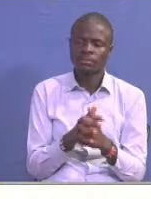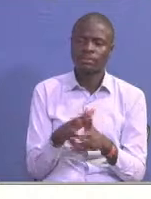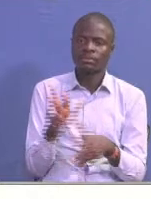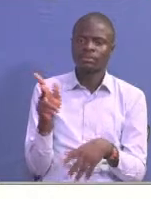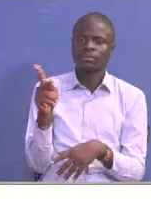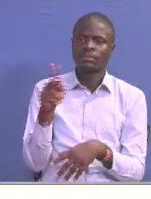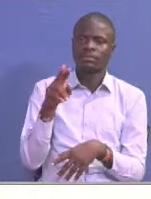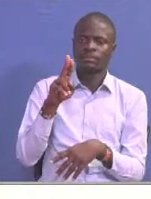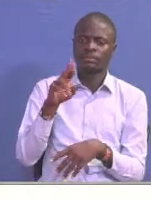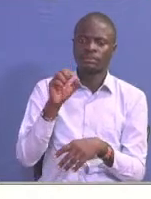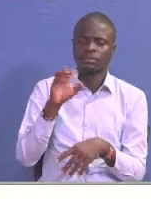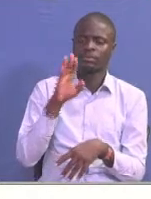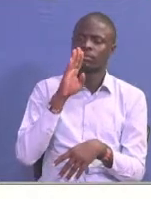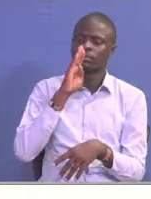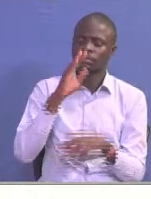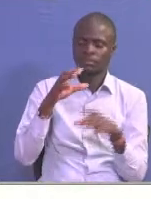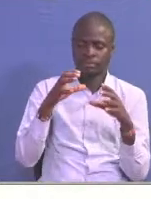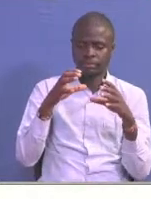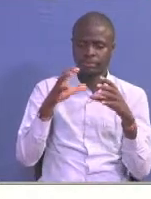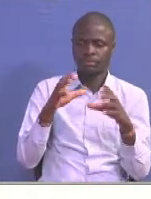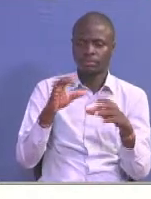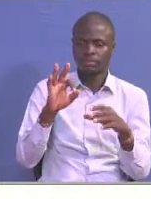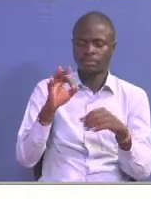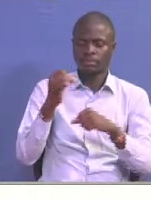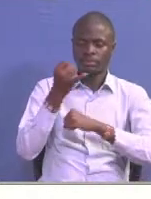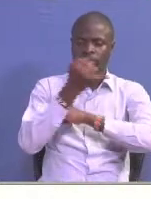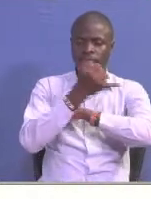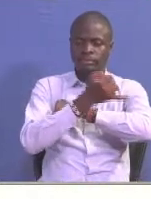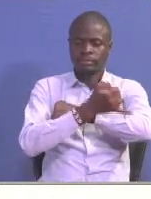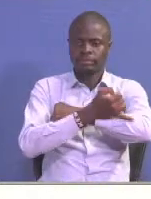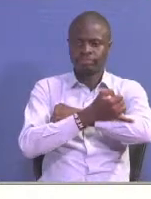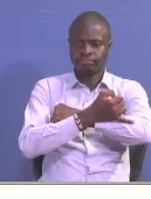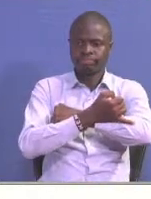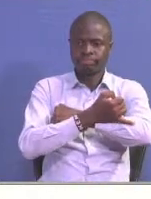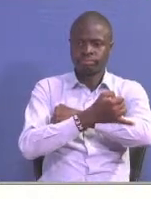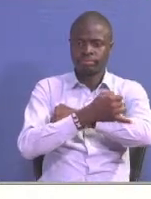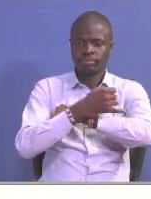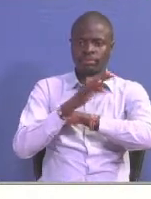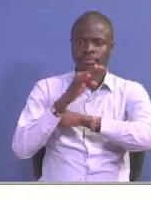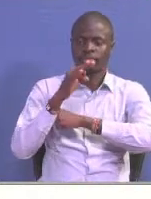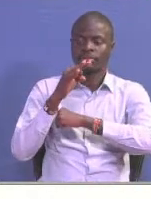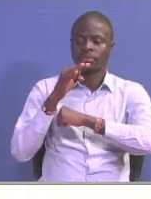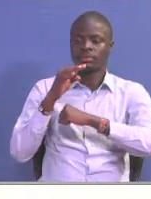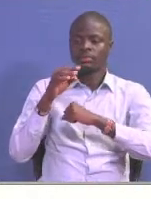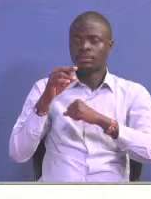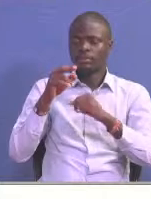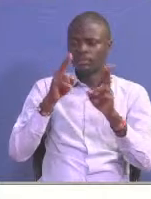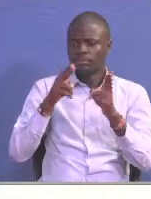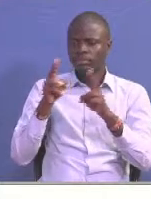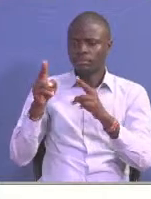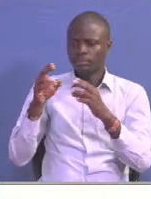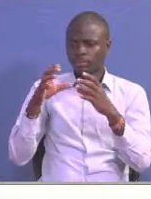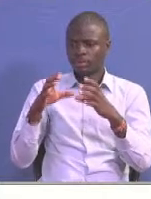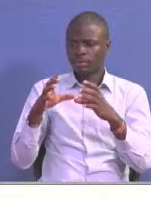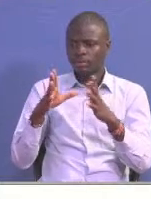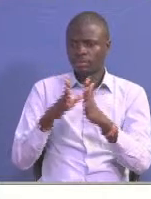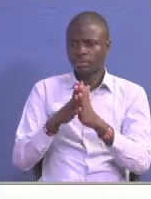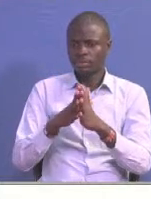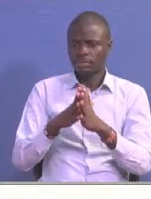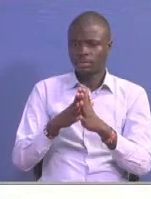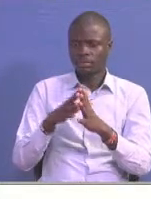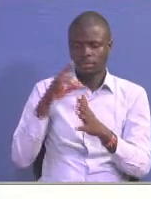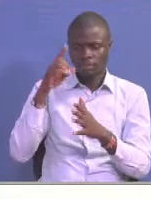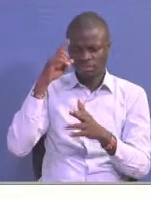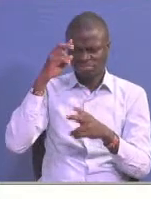Kenyatta University can be the center of institutionalization of regular conferences